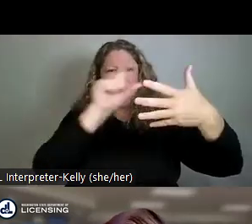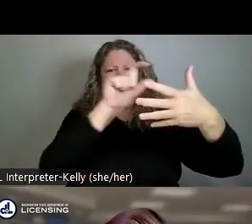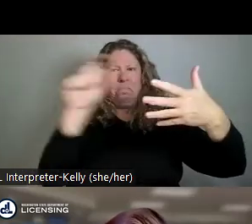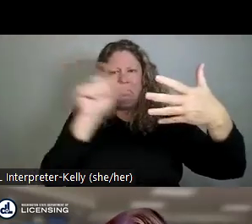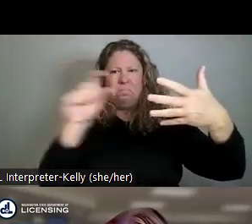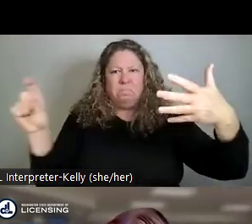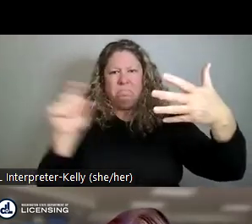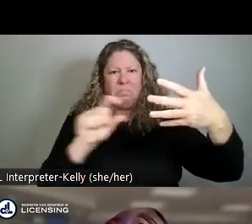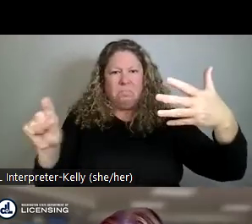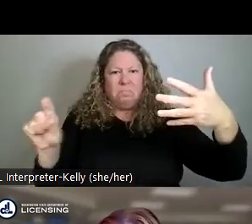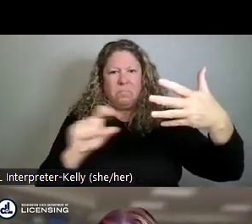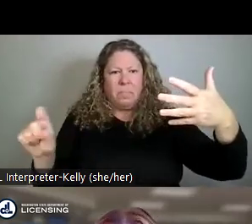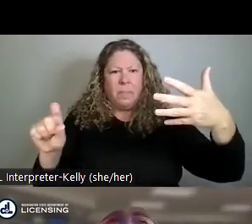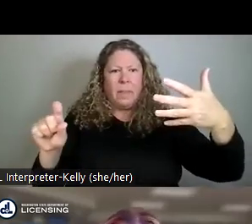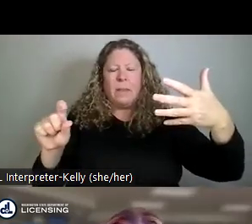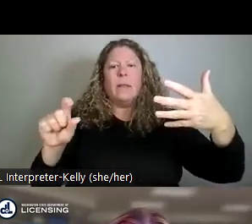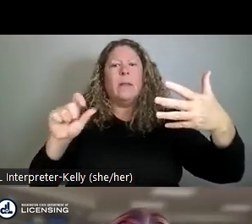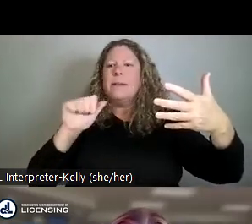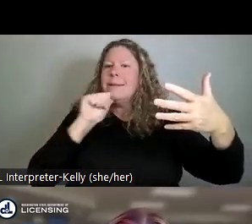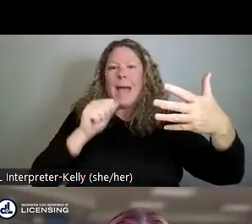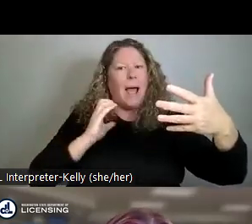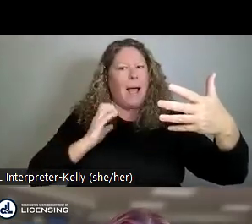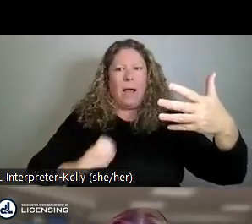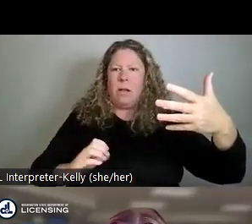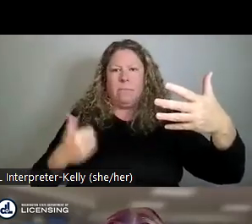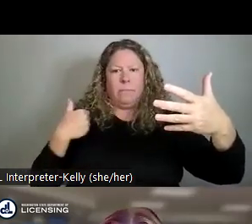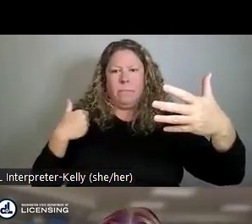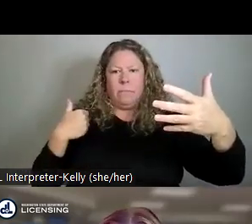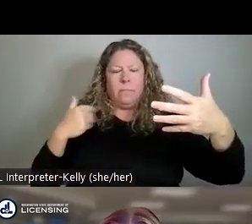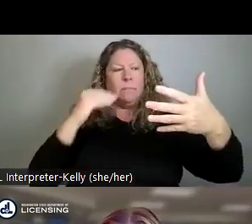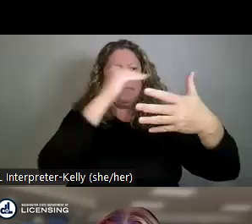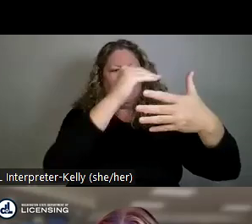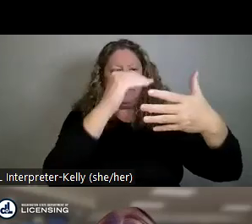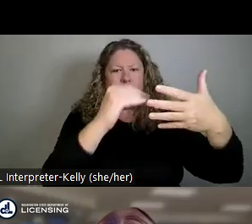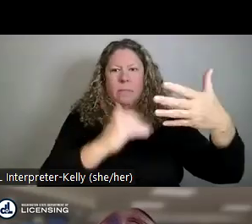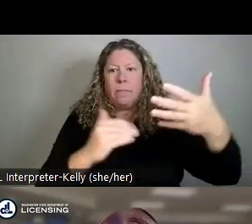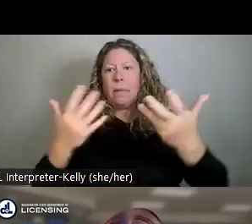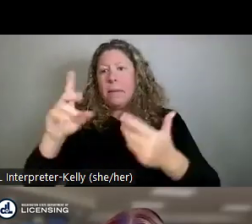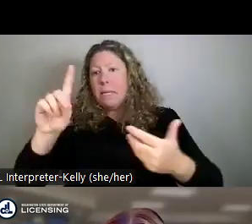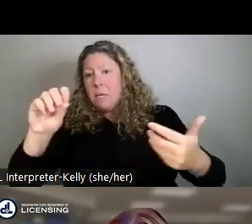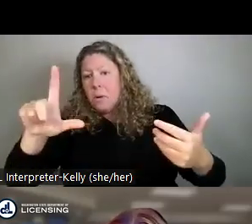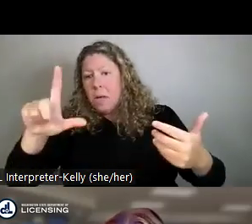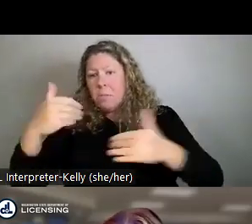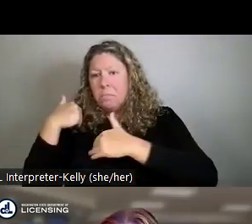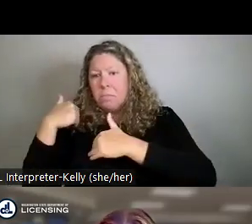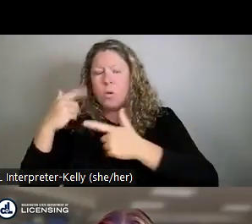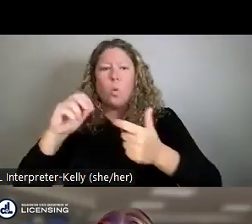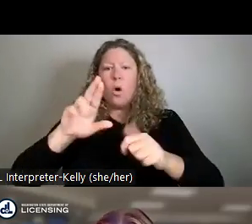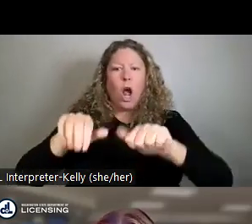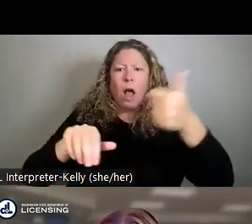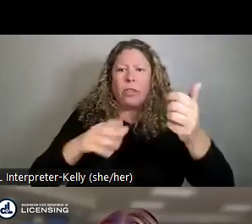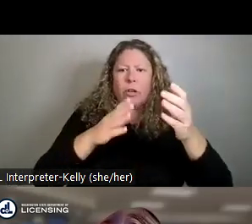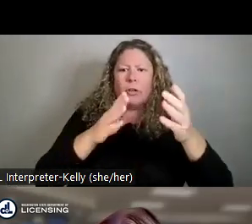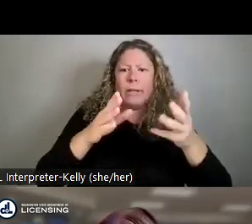by people other than the customer, whether that be steps that are taken by Department of Licensing or another party, such as